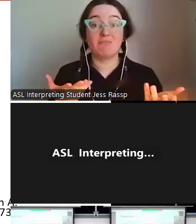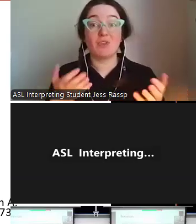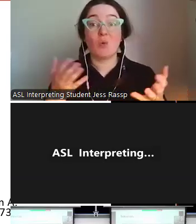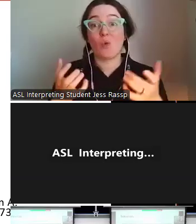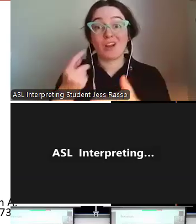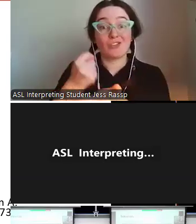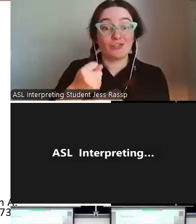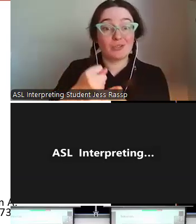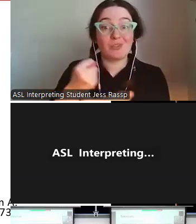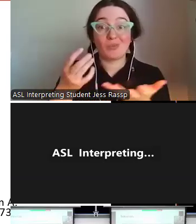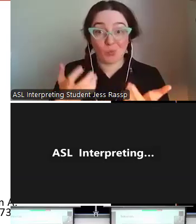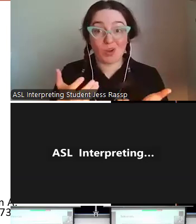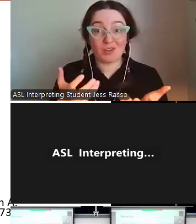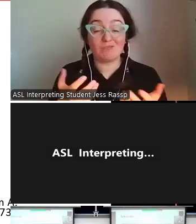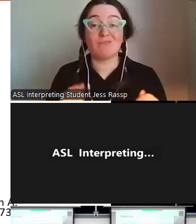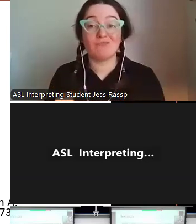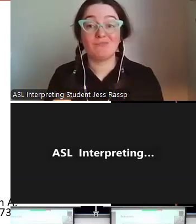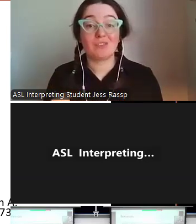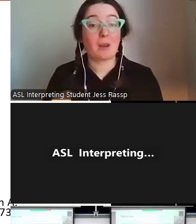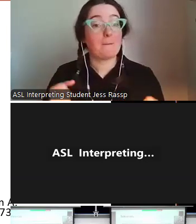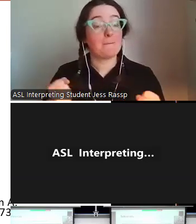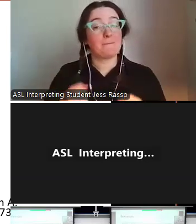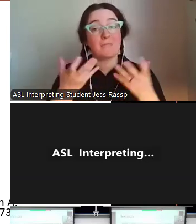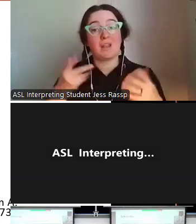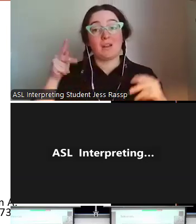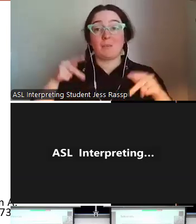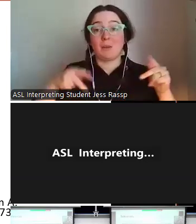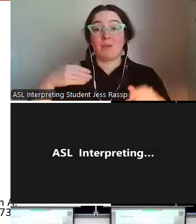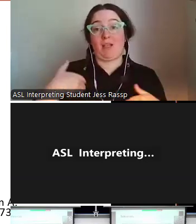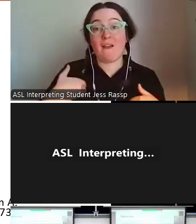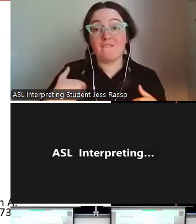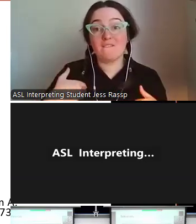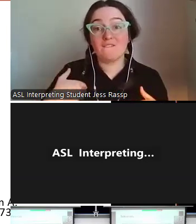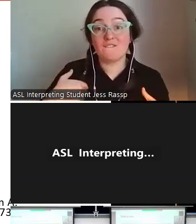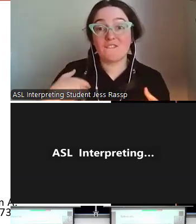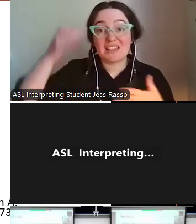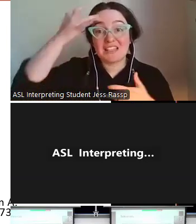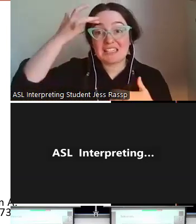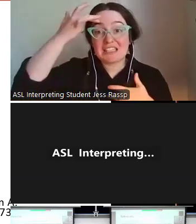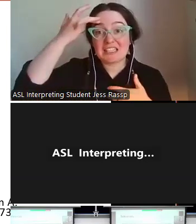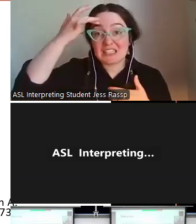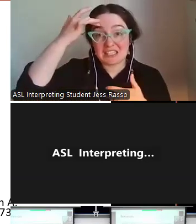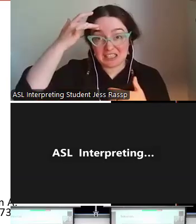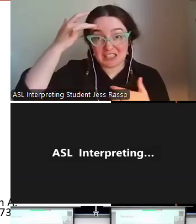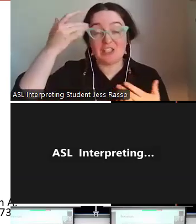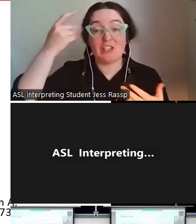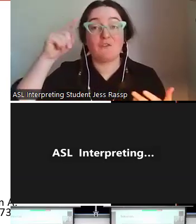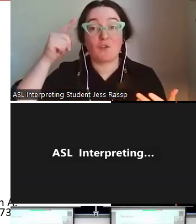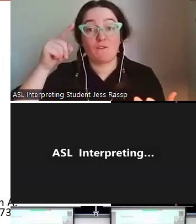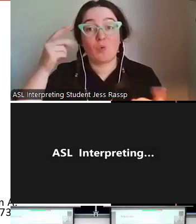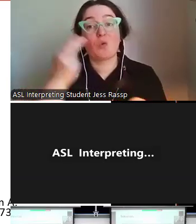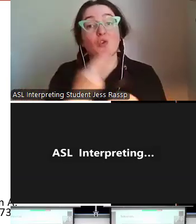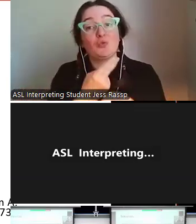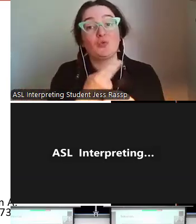it's a weird thing to think about, but do enough people have the disease to be able to make it marketable? I know it